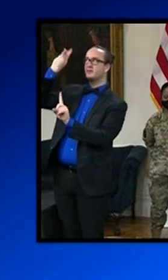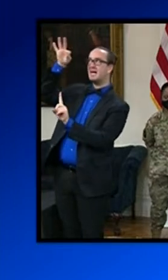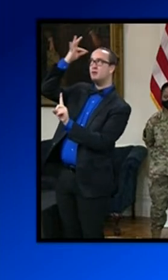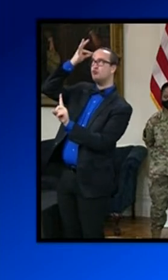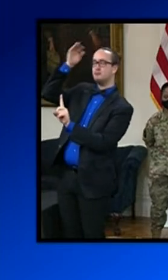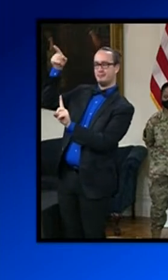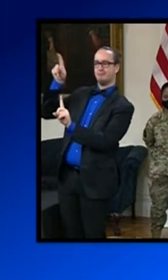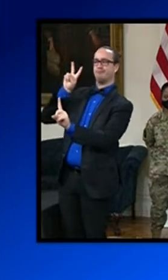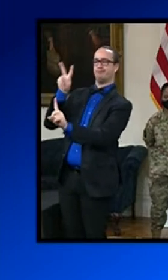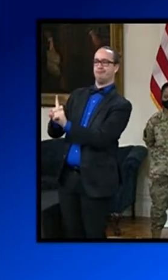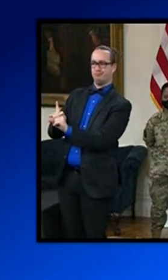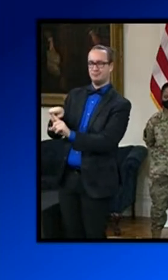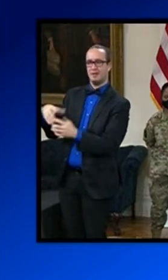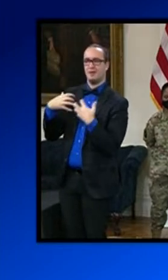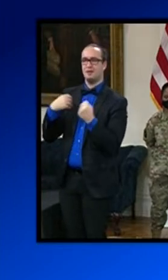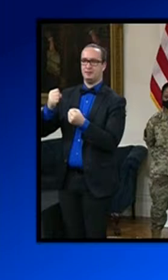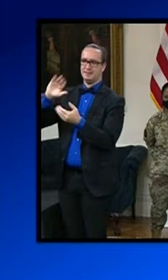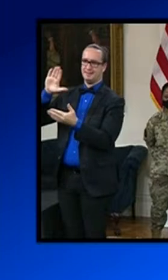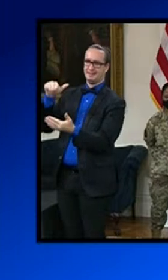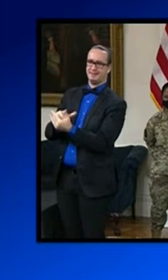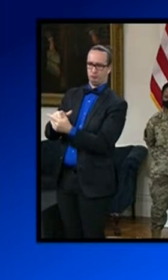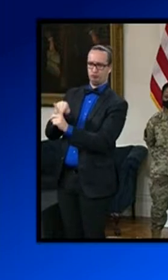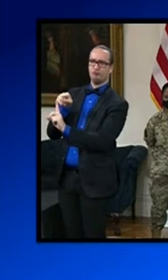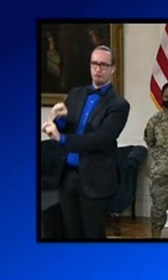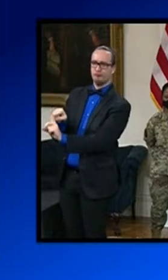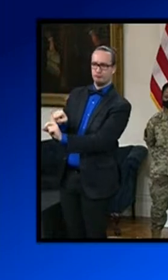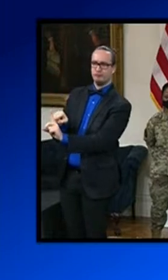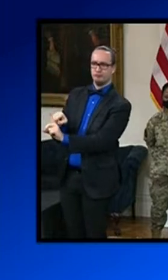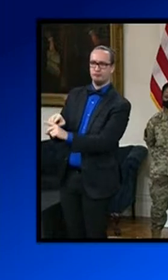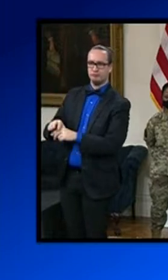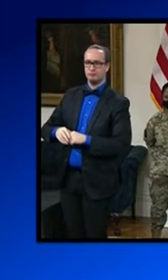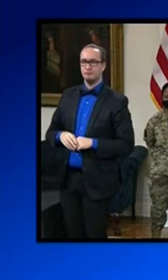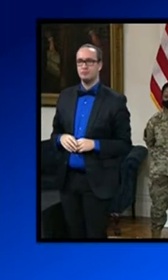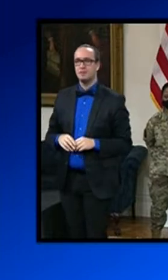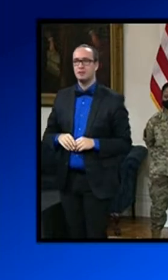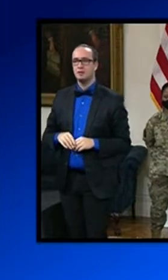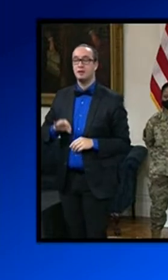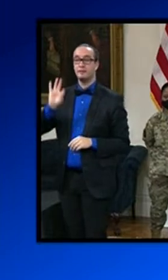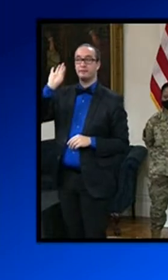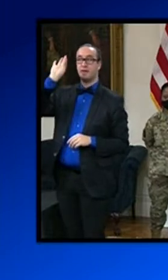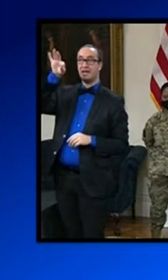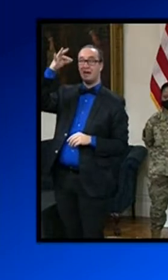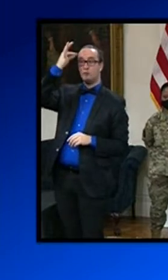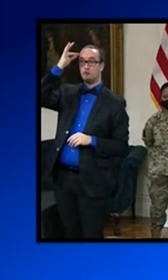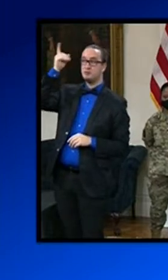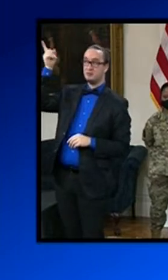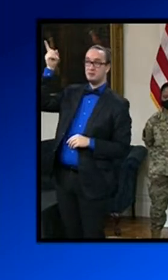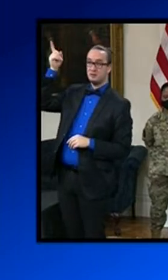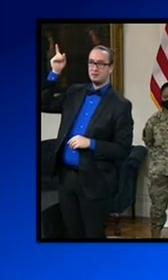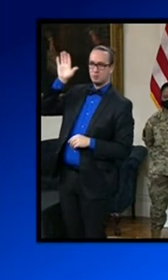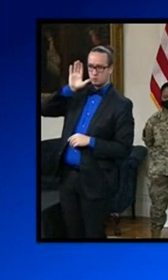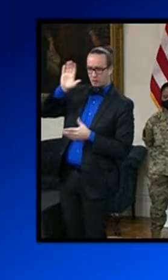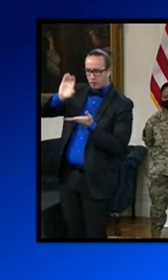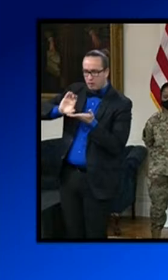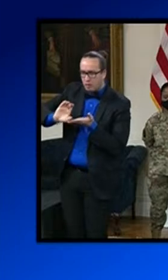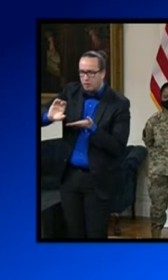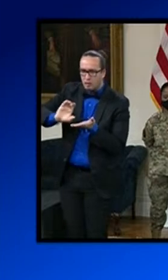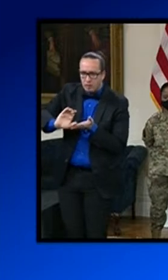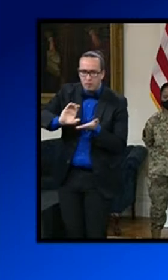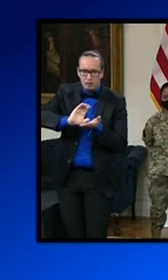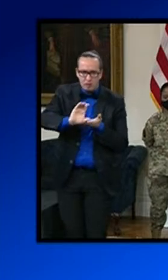state health officials allocate vaccines directly to community health centers to ensure equitable